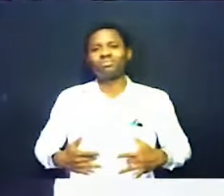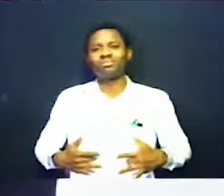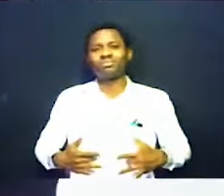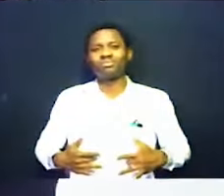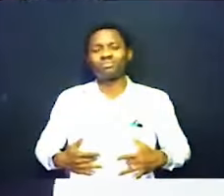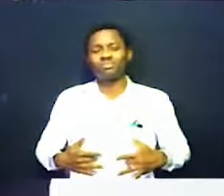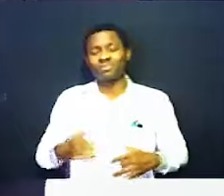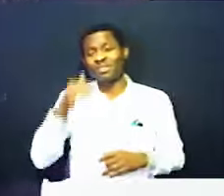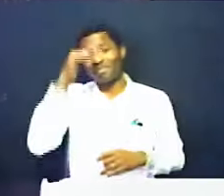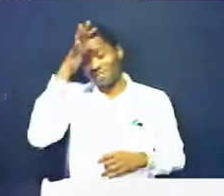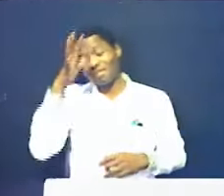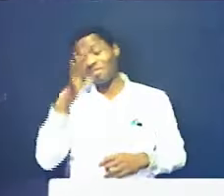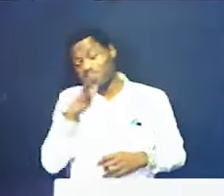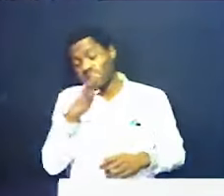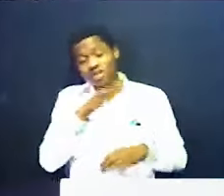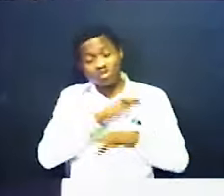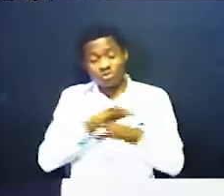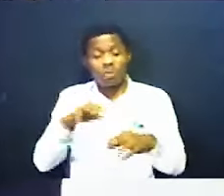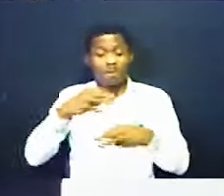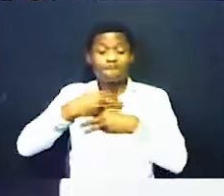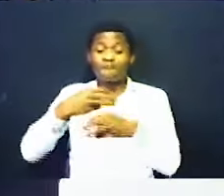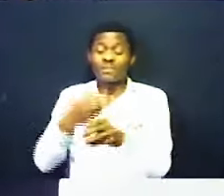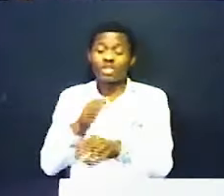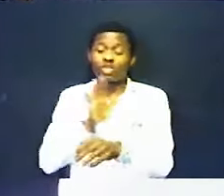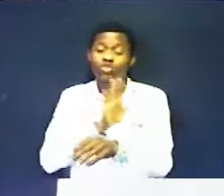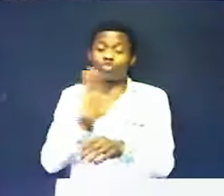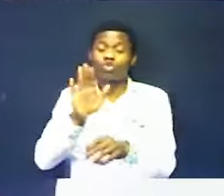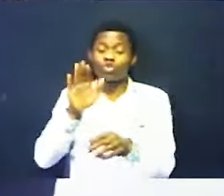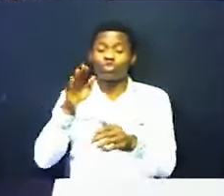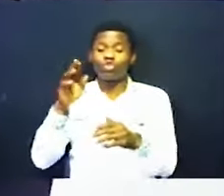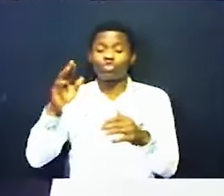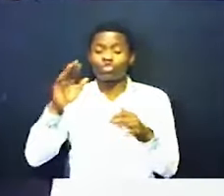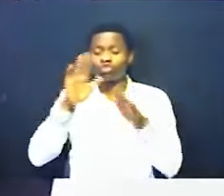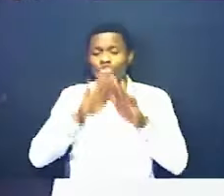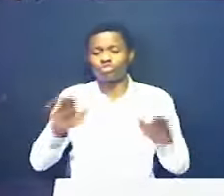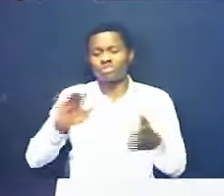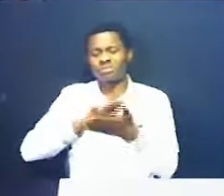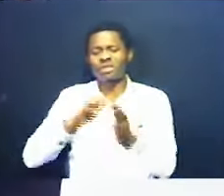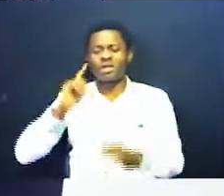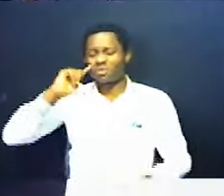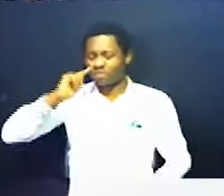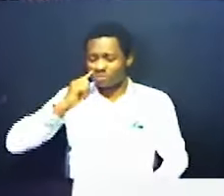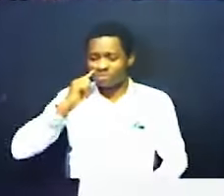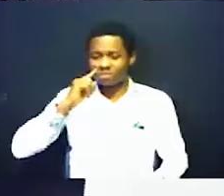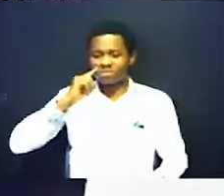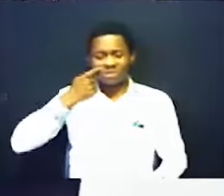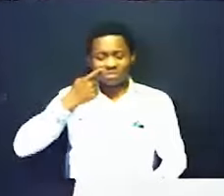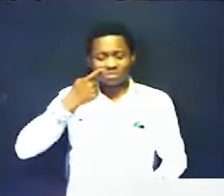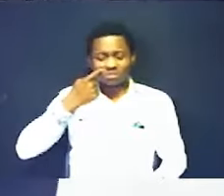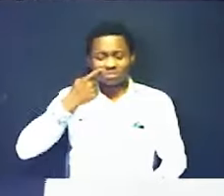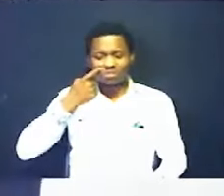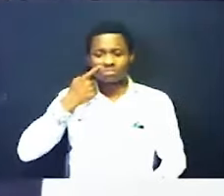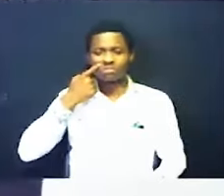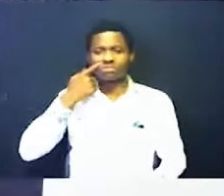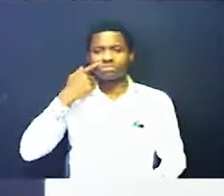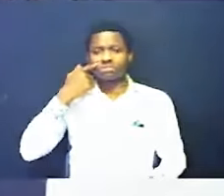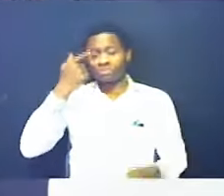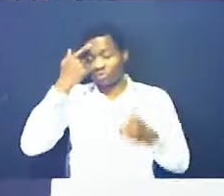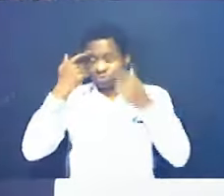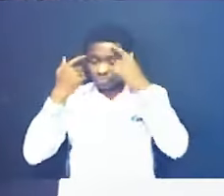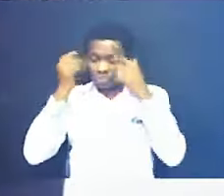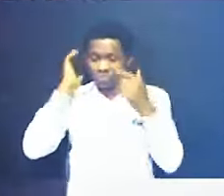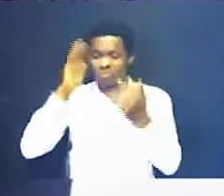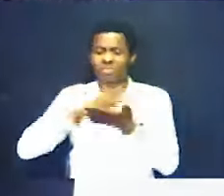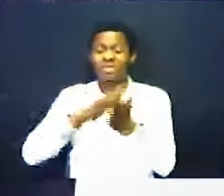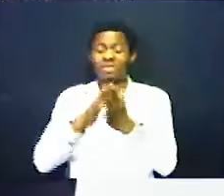Ejanum ana ebia enanum so munyi muma ebufu na won akuma enju. Who is going to become discouraged